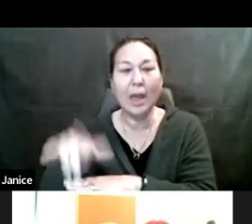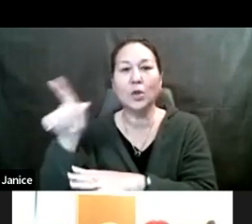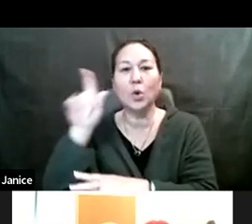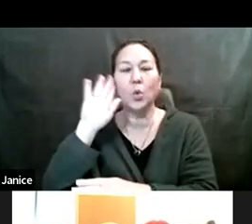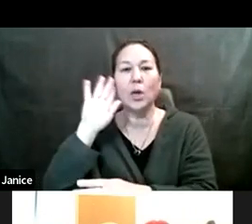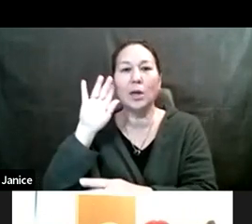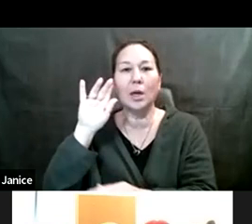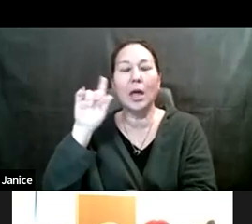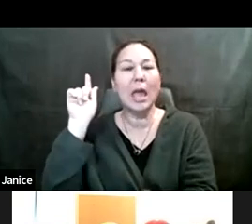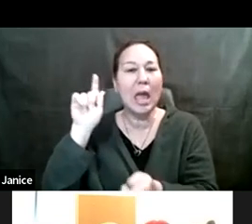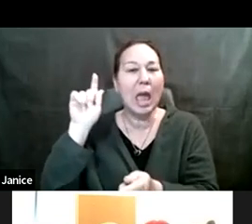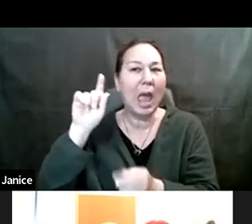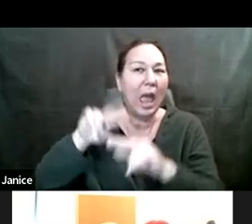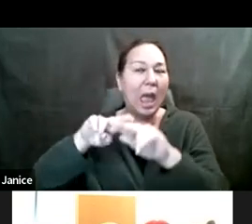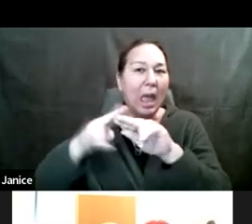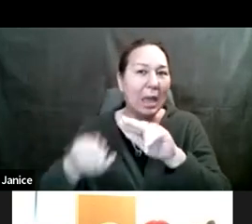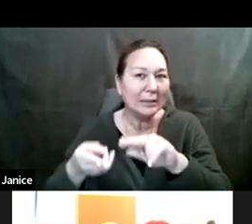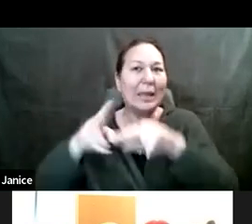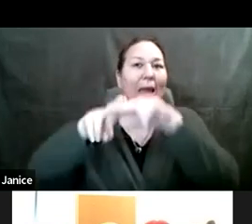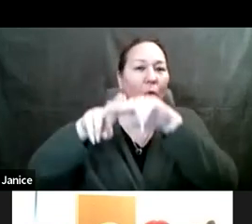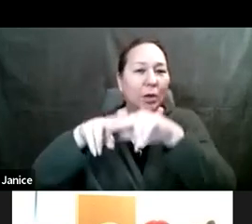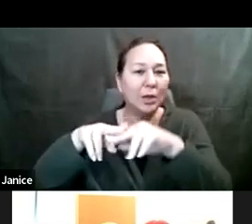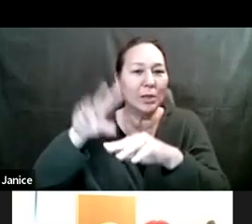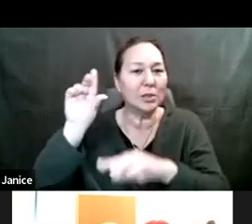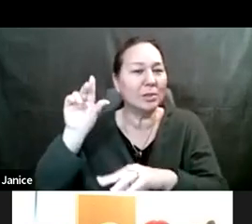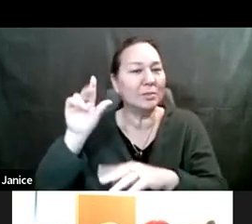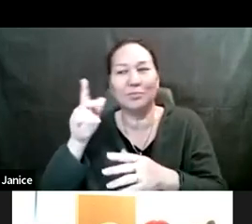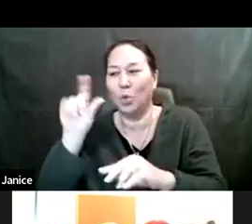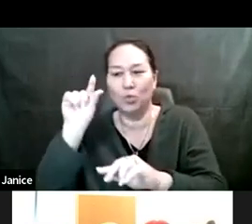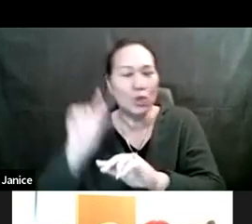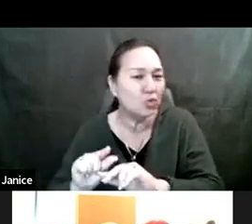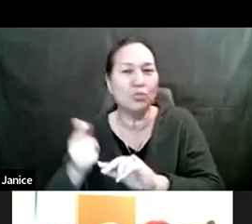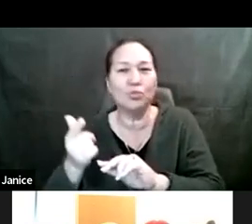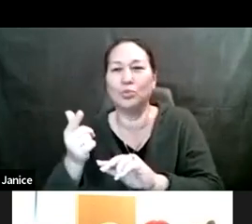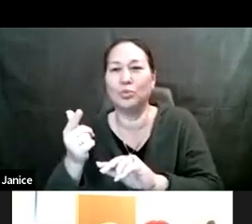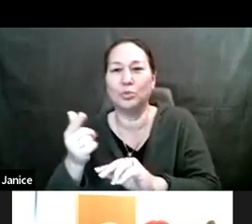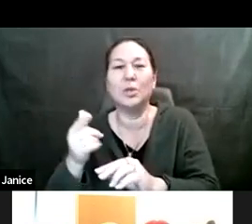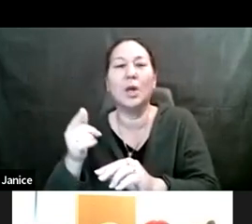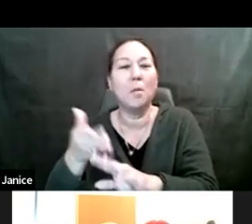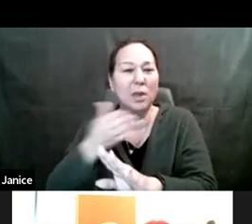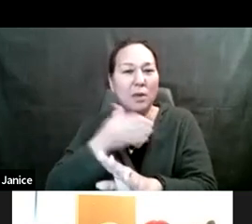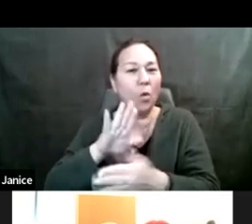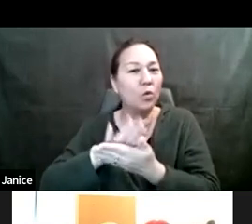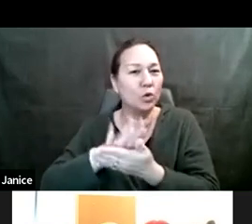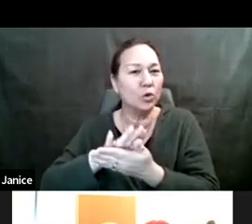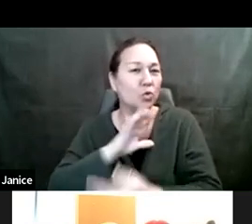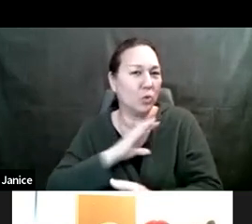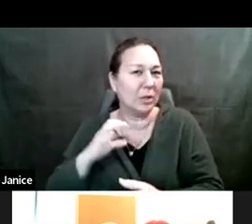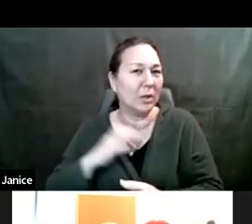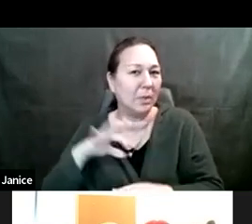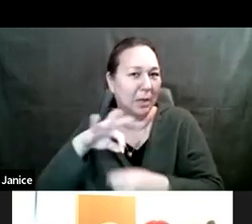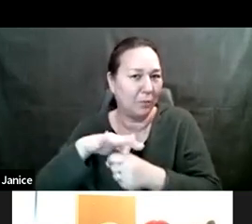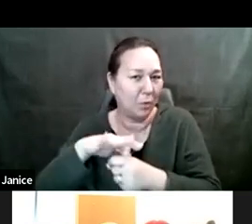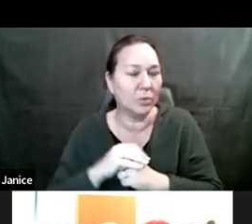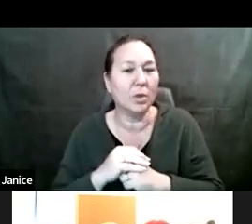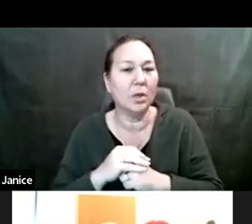amend the budget during the budget hearings before the school committee takes a vote at this moment in time the budget before